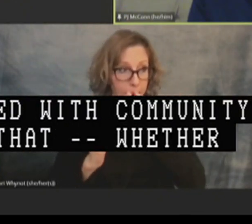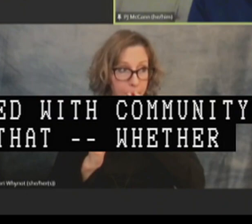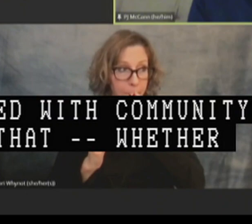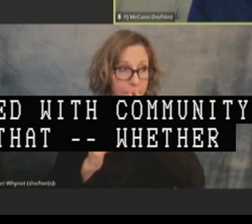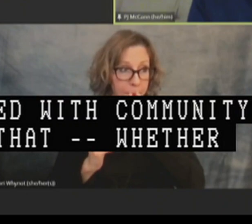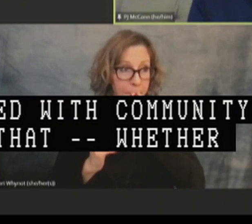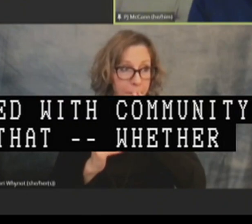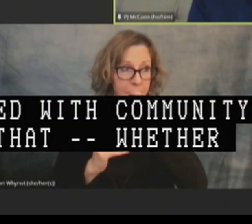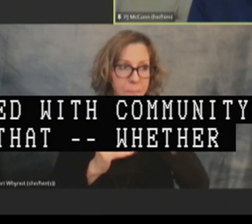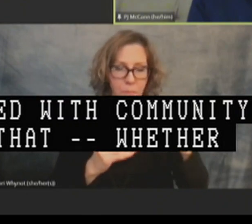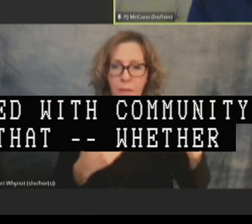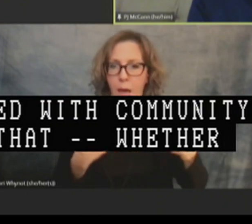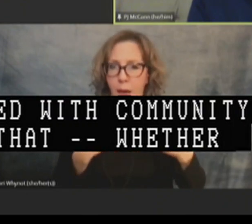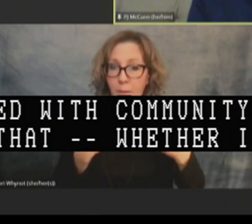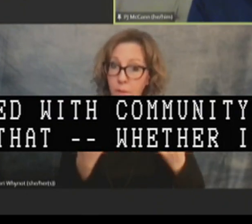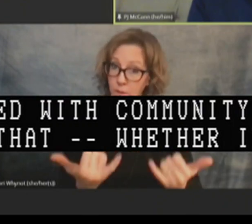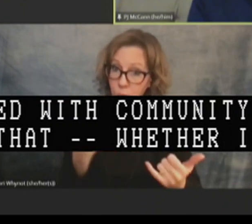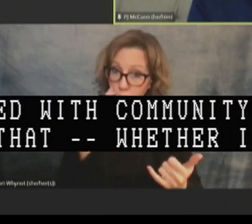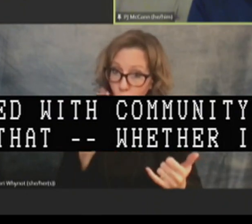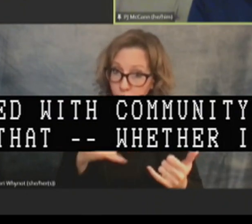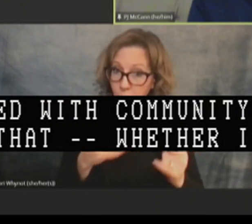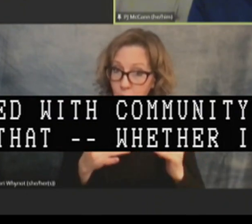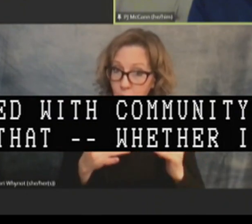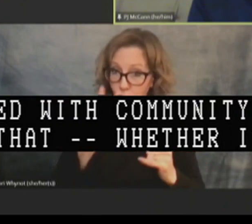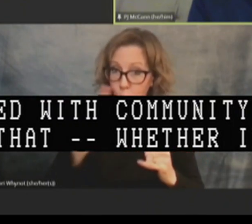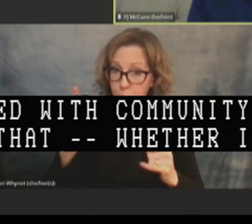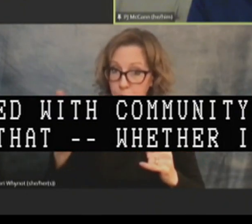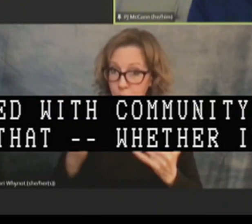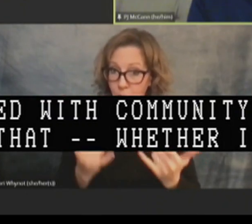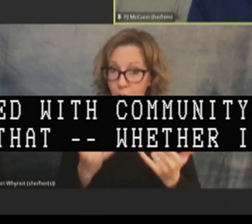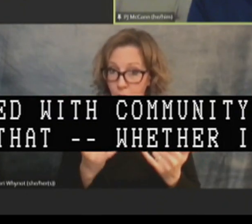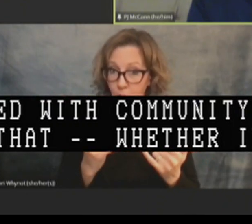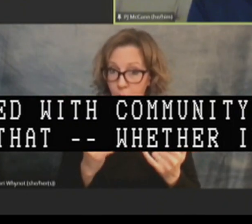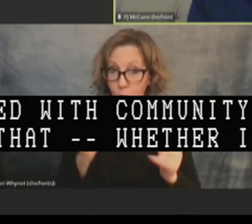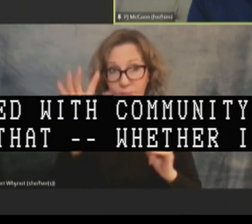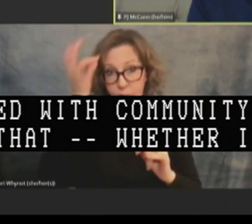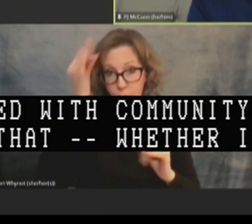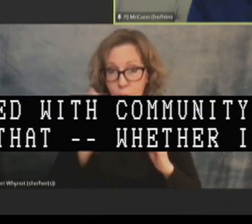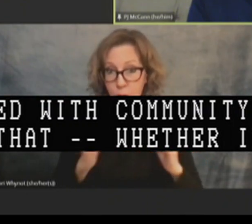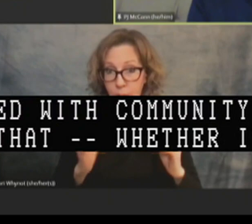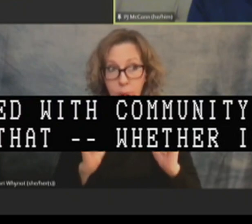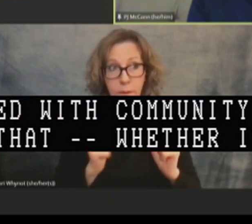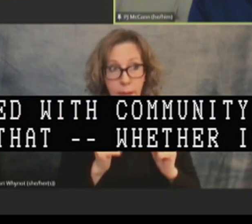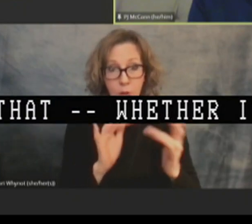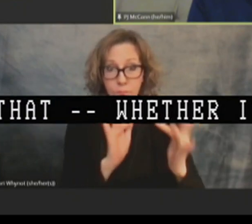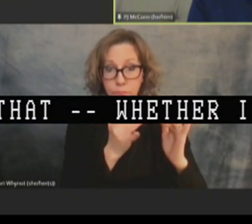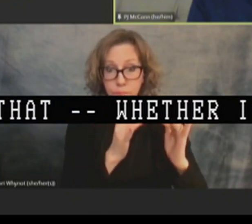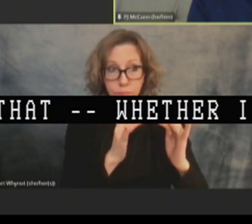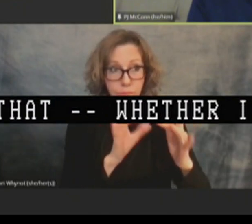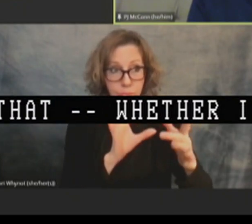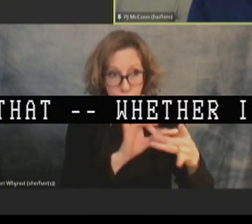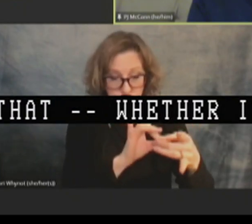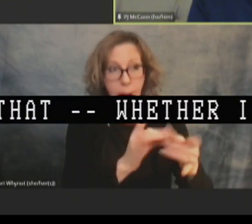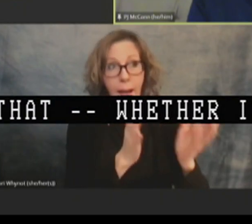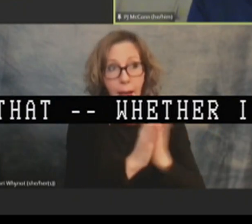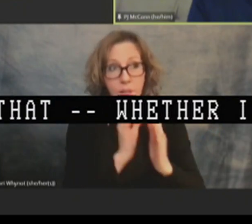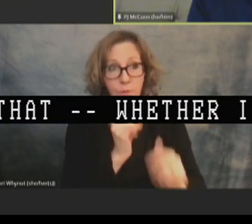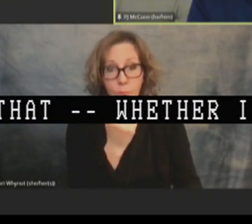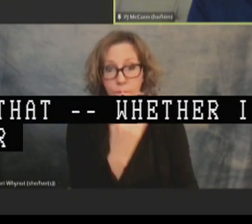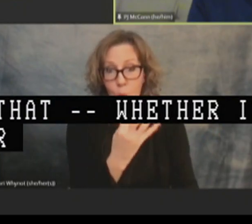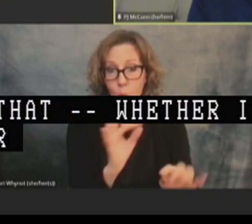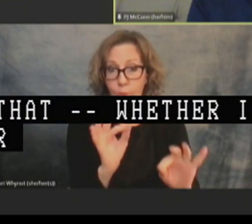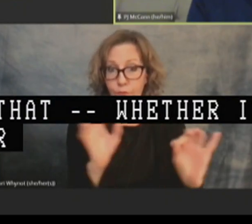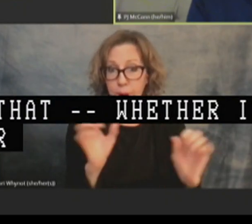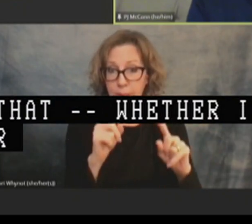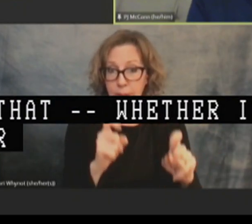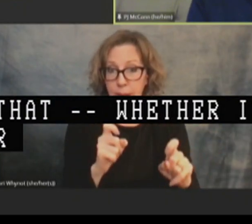live now. So I would advise any members of this group to get them and advise, you know, as leaders in your community, share that information